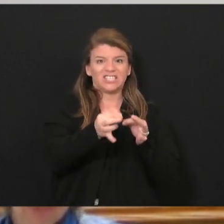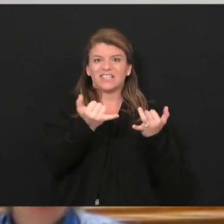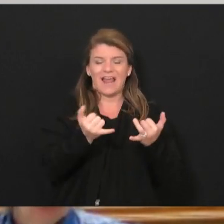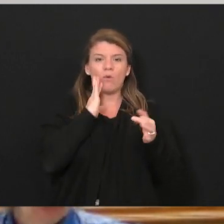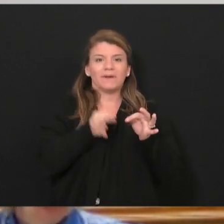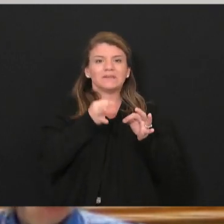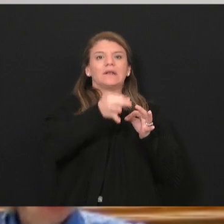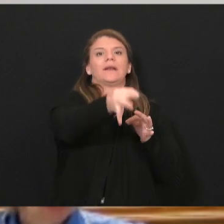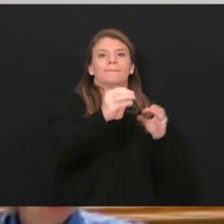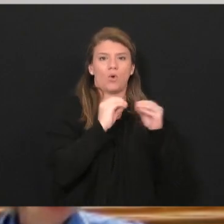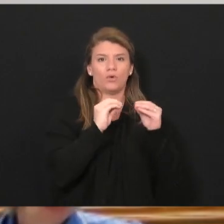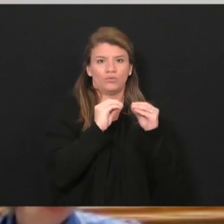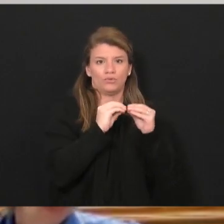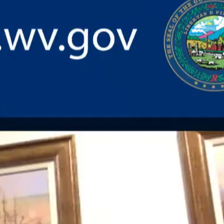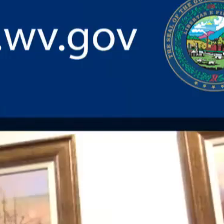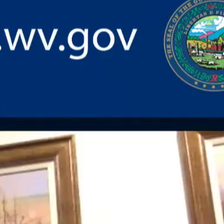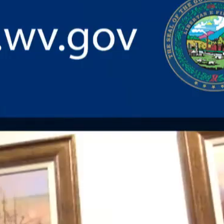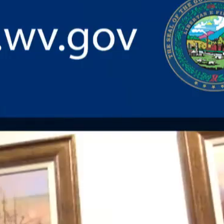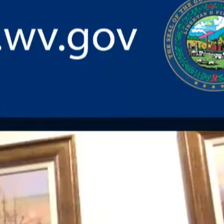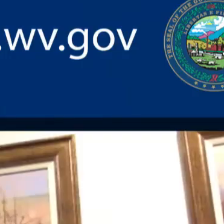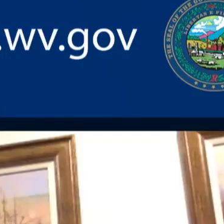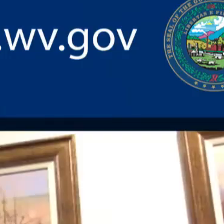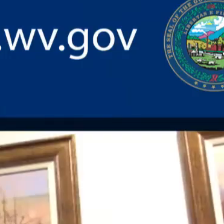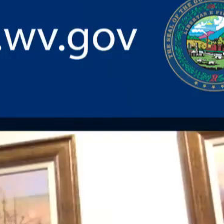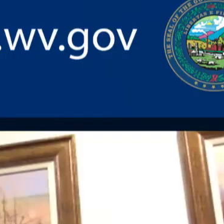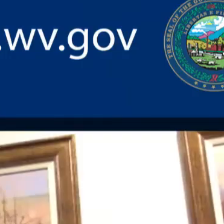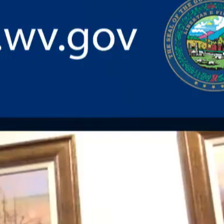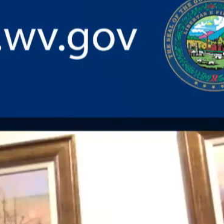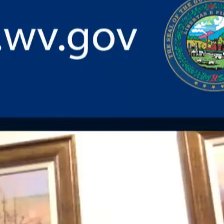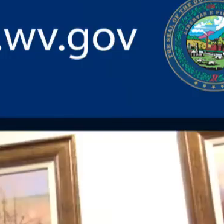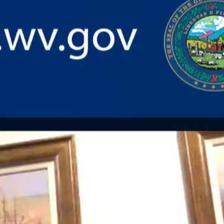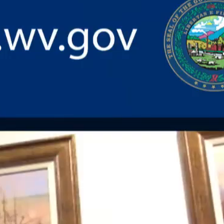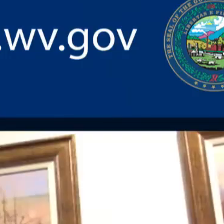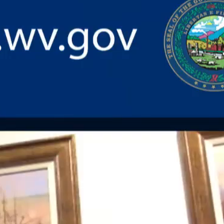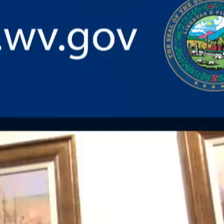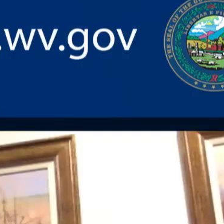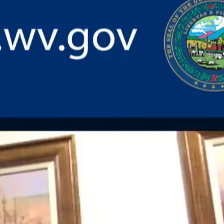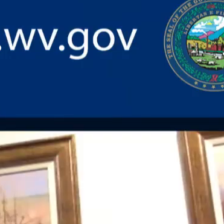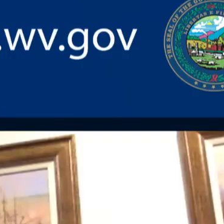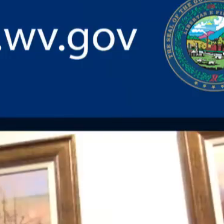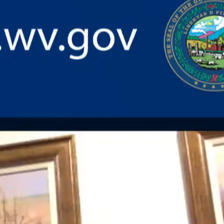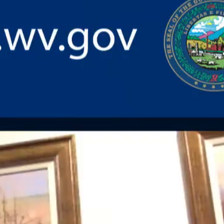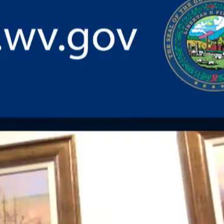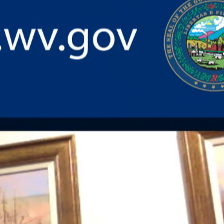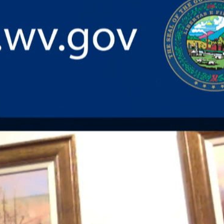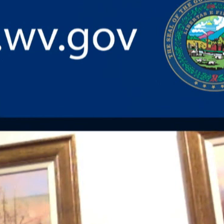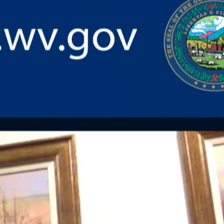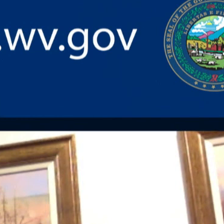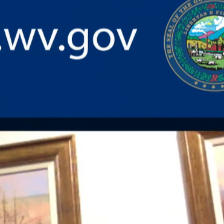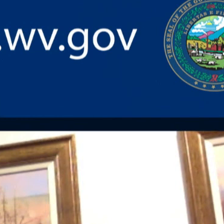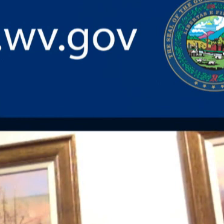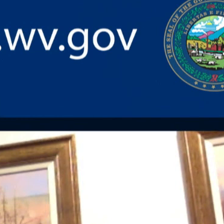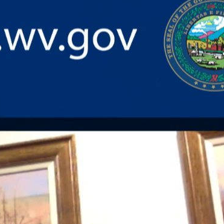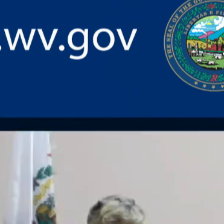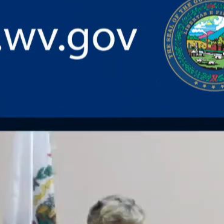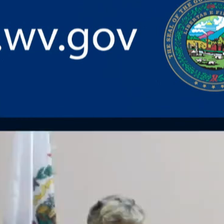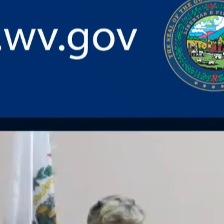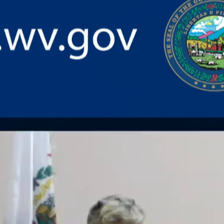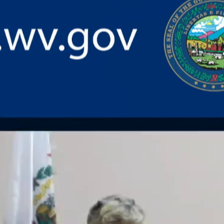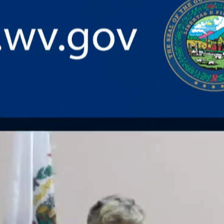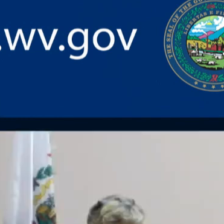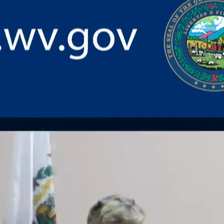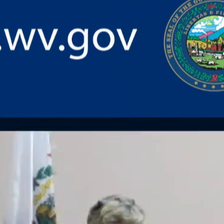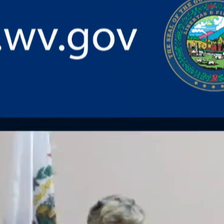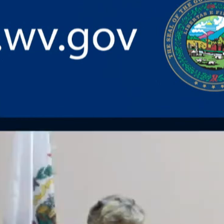CMS has also granted authority for provision of services in an alternative care setting. And provider